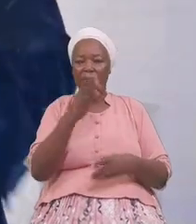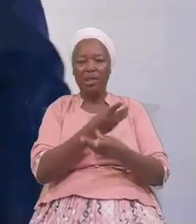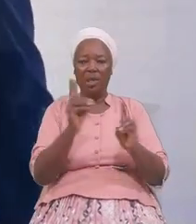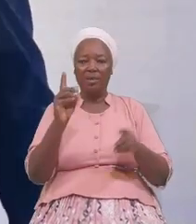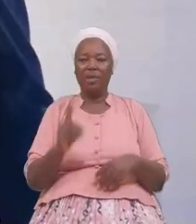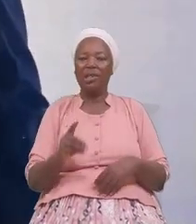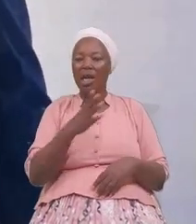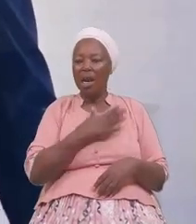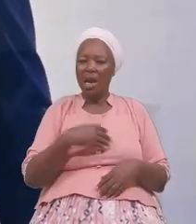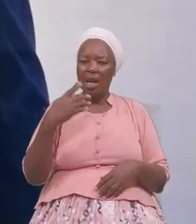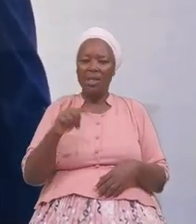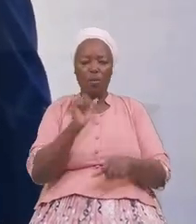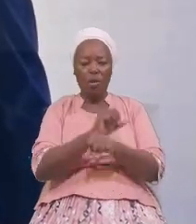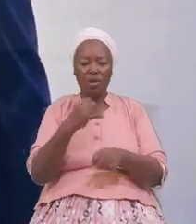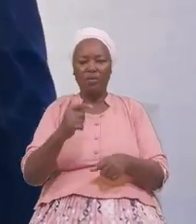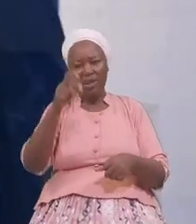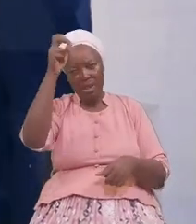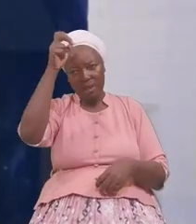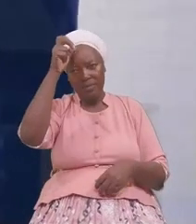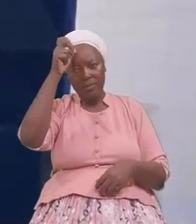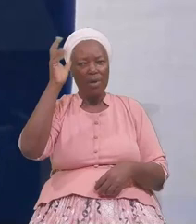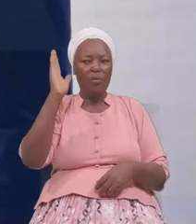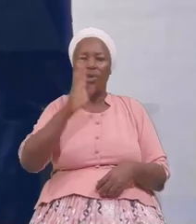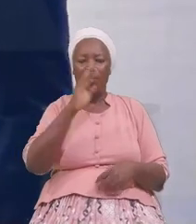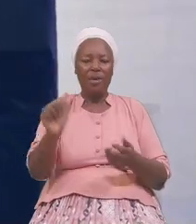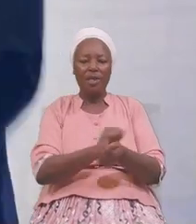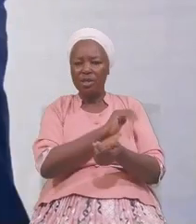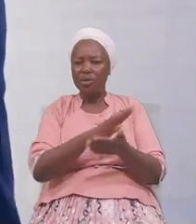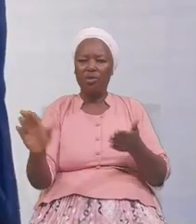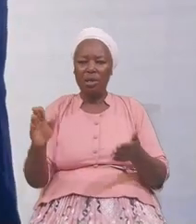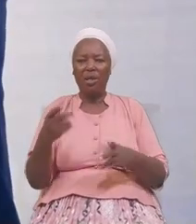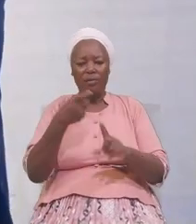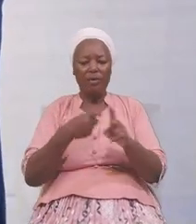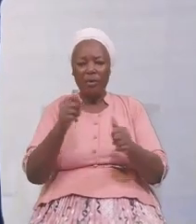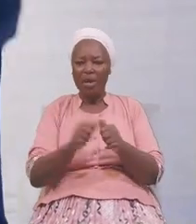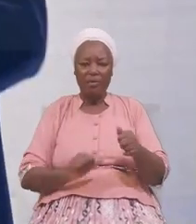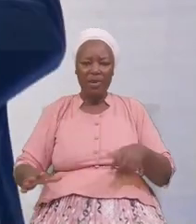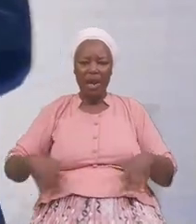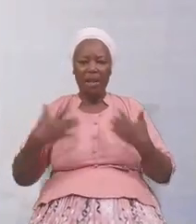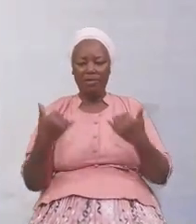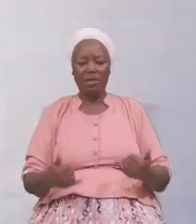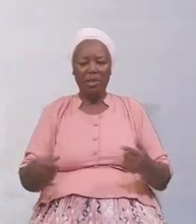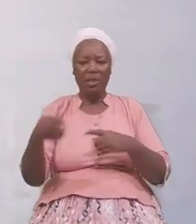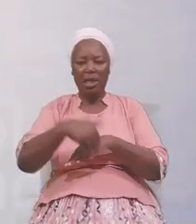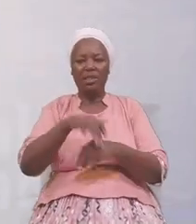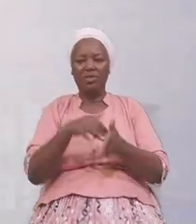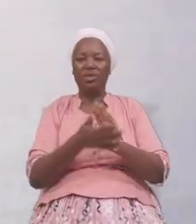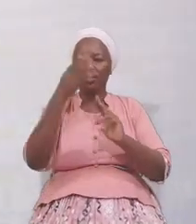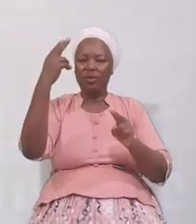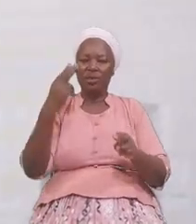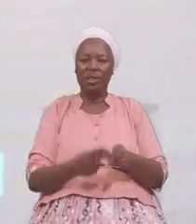delivered, and the works of the devil will be destroyed from every life tonight in